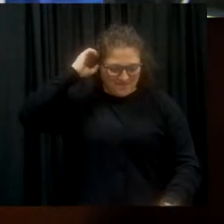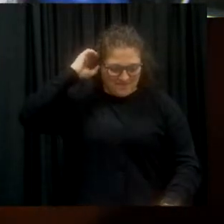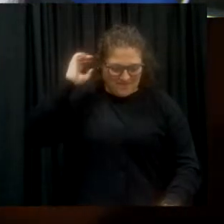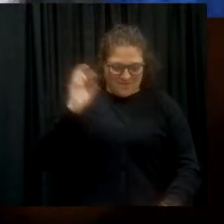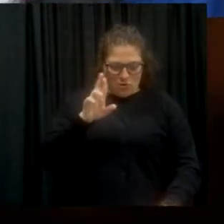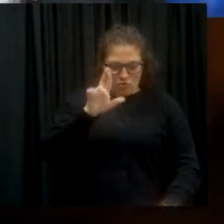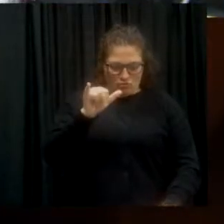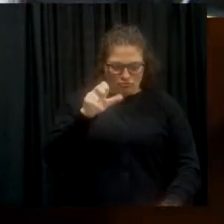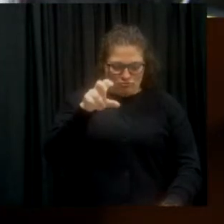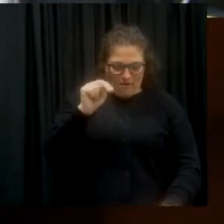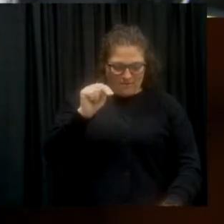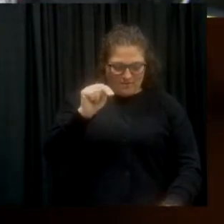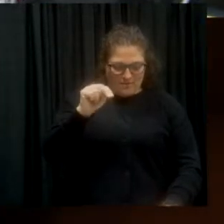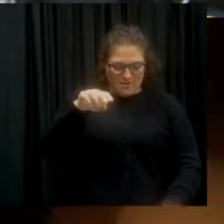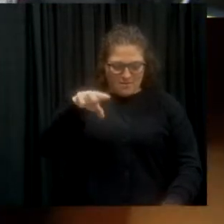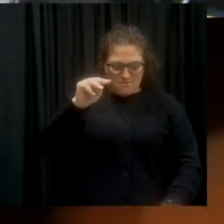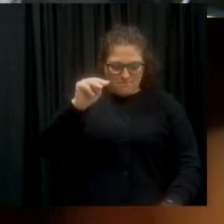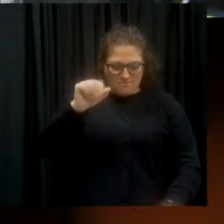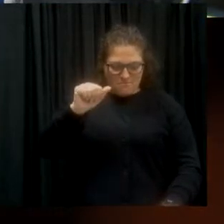Ryan McCooney.